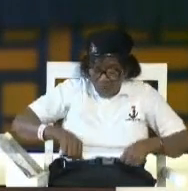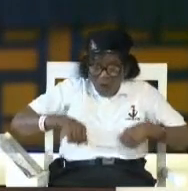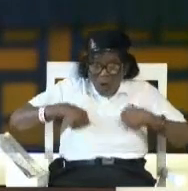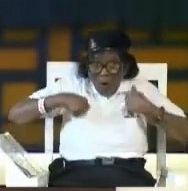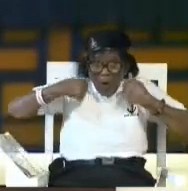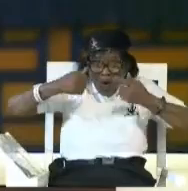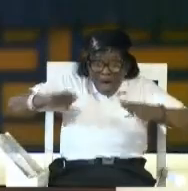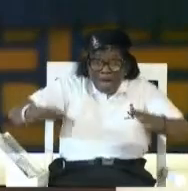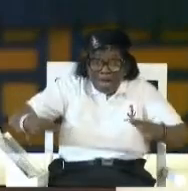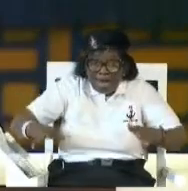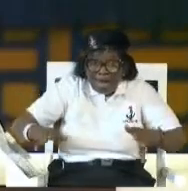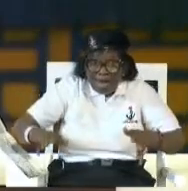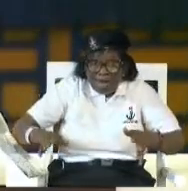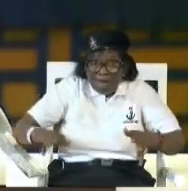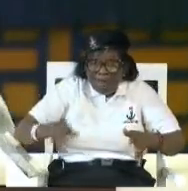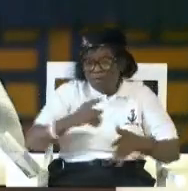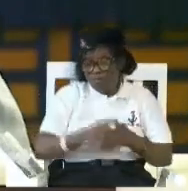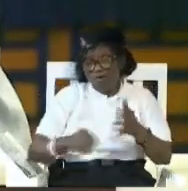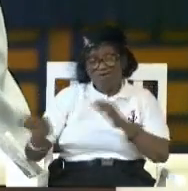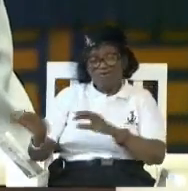swim?